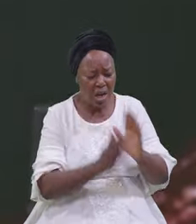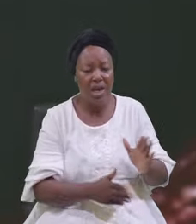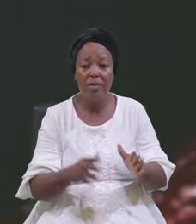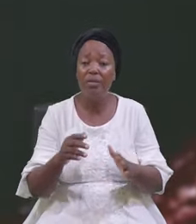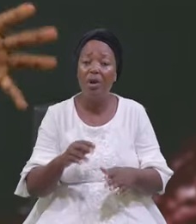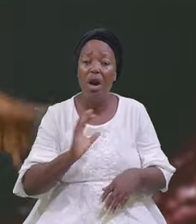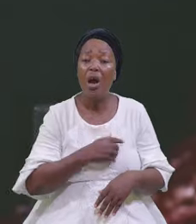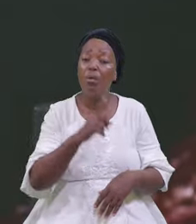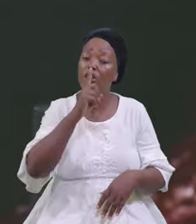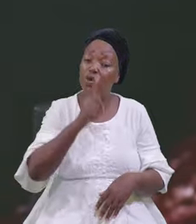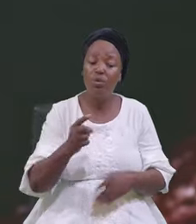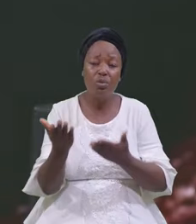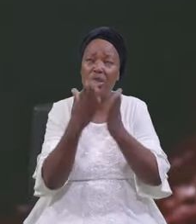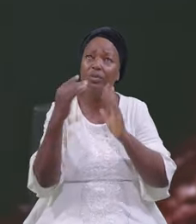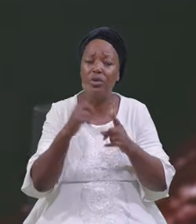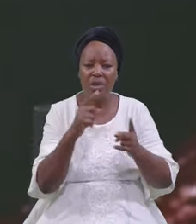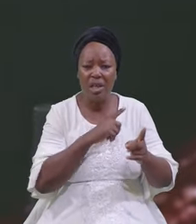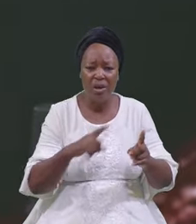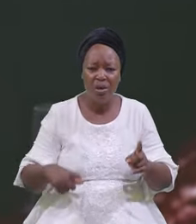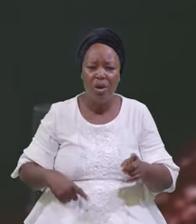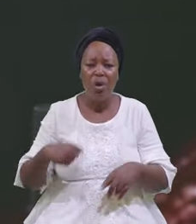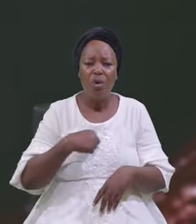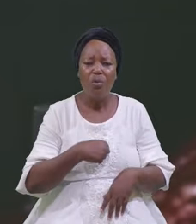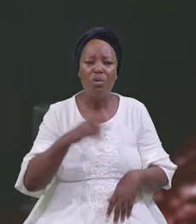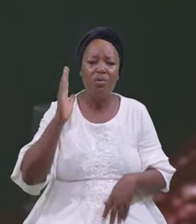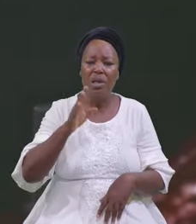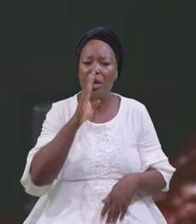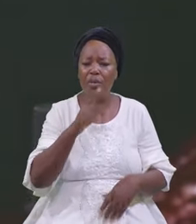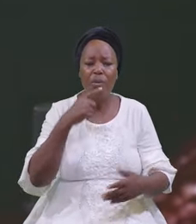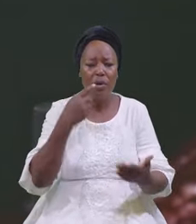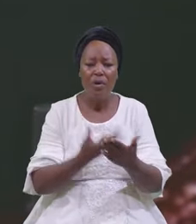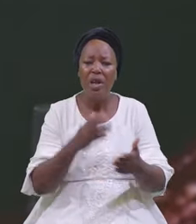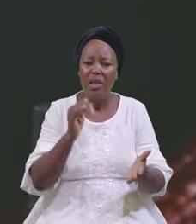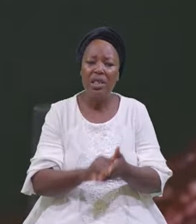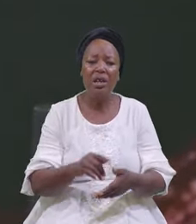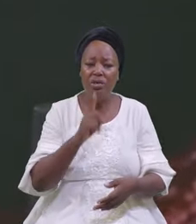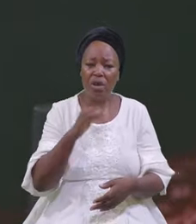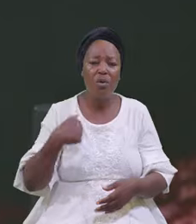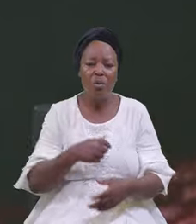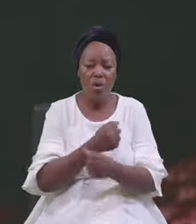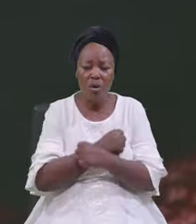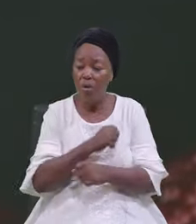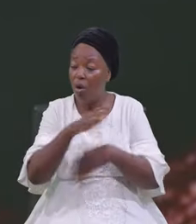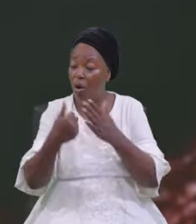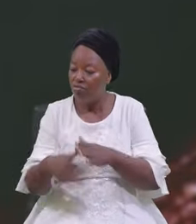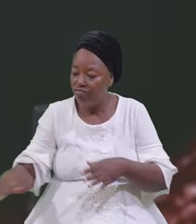our sincere service unto the Lord, we will be proving that really we love all those things